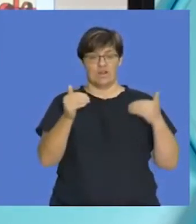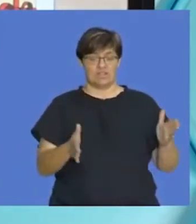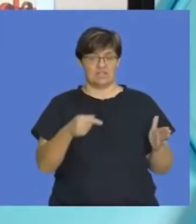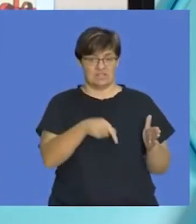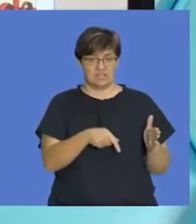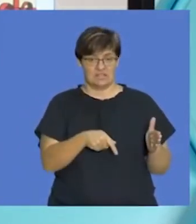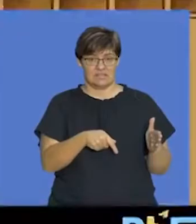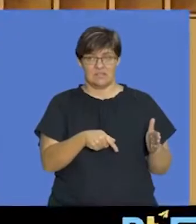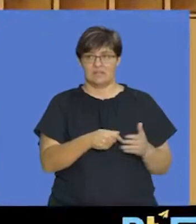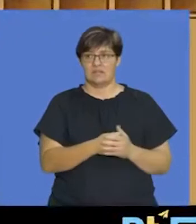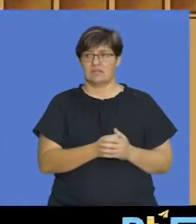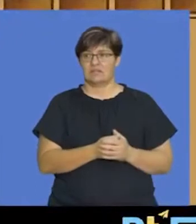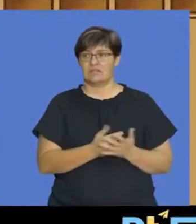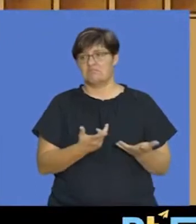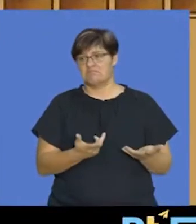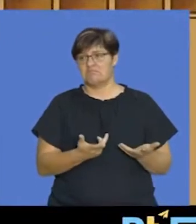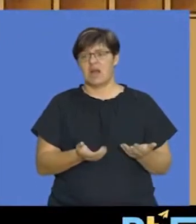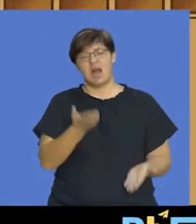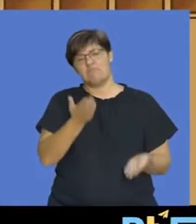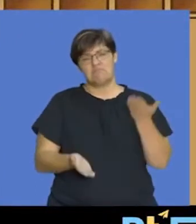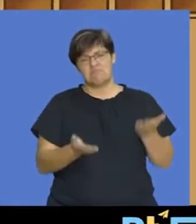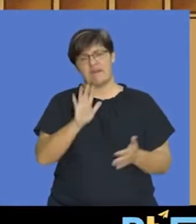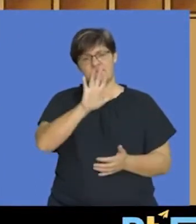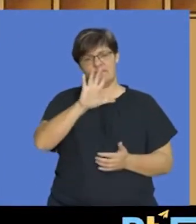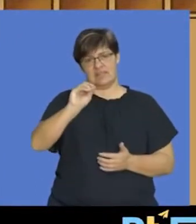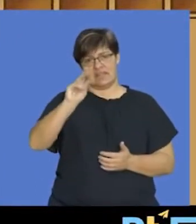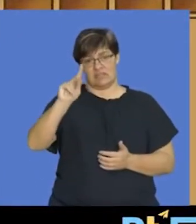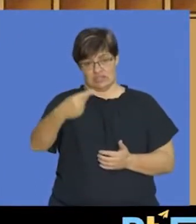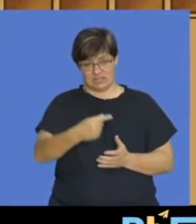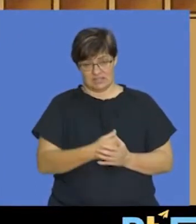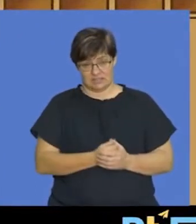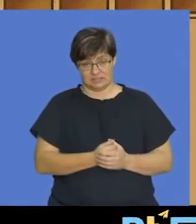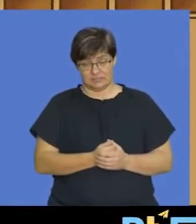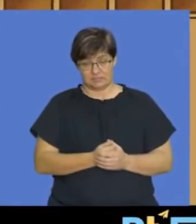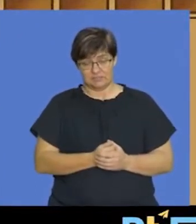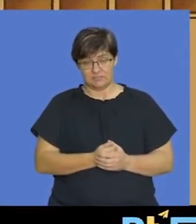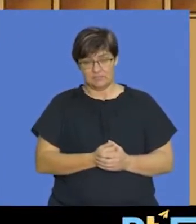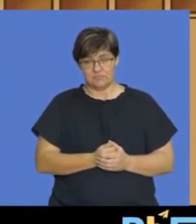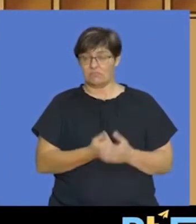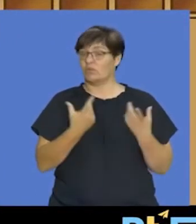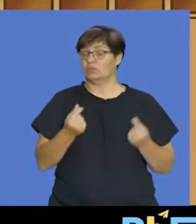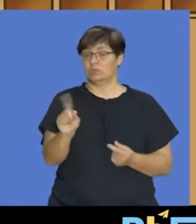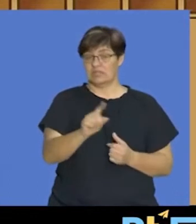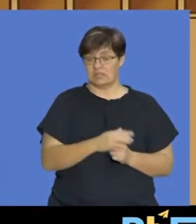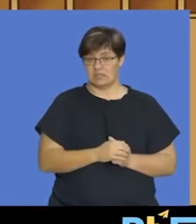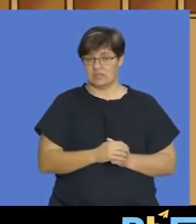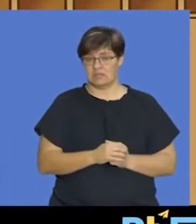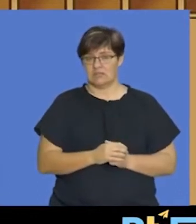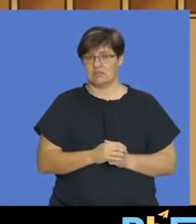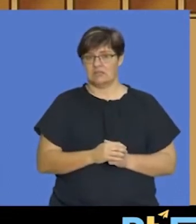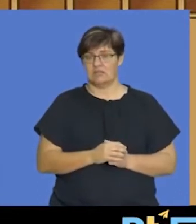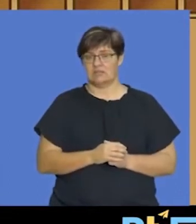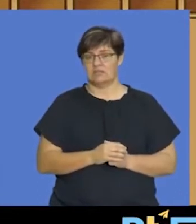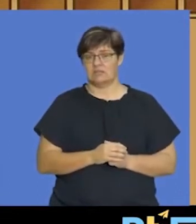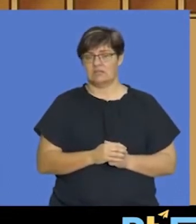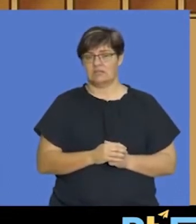box with a mass, let's just have a look here, of 50 kilograms. What we're going to do is we're going to